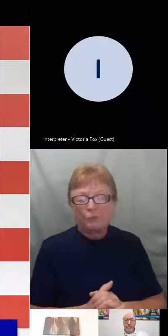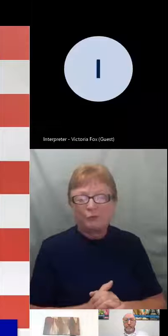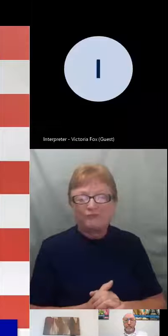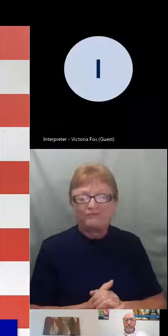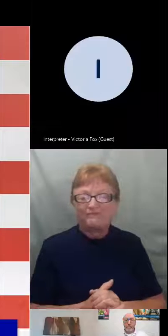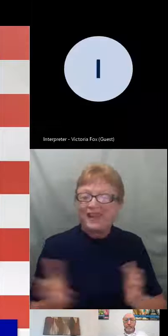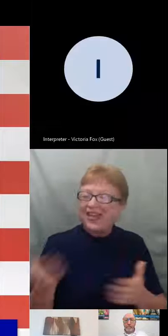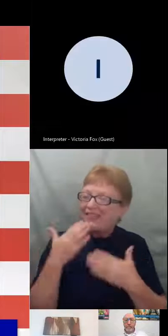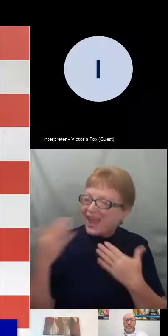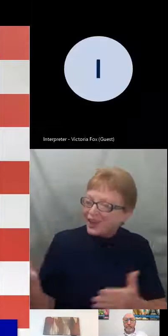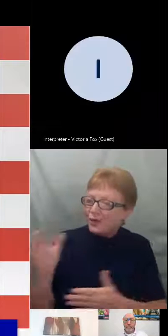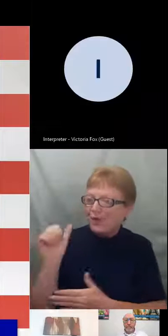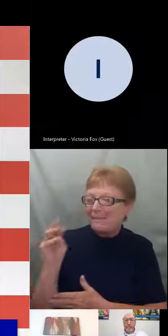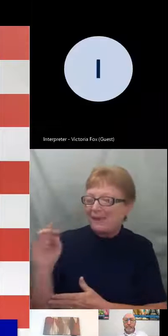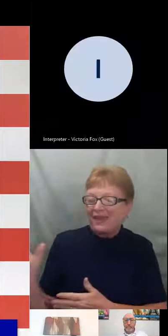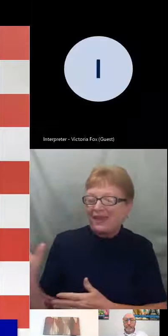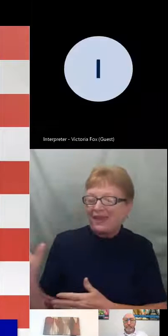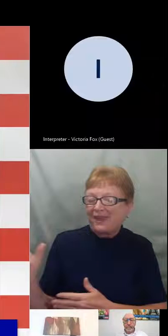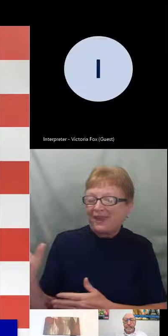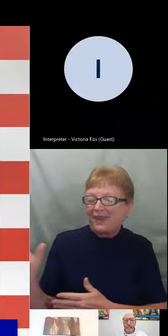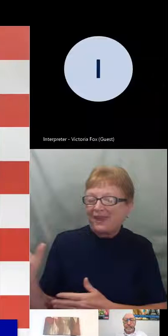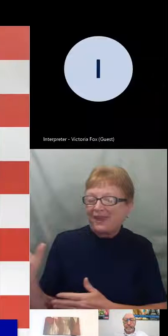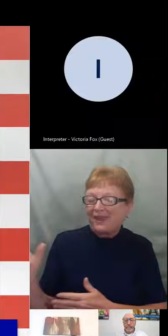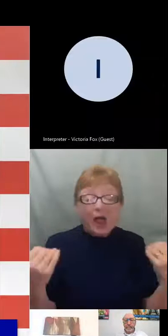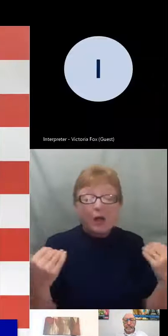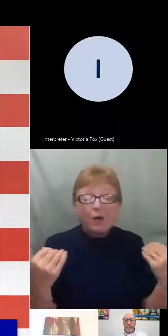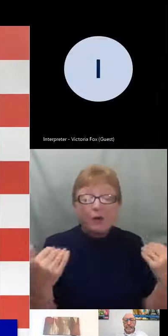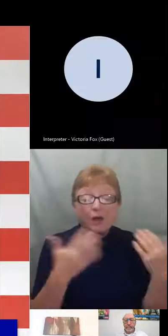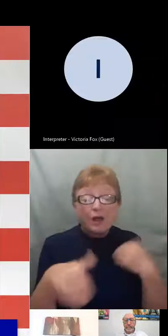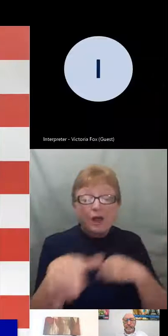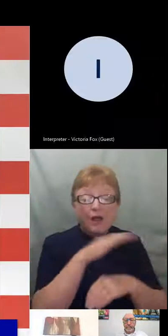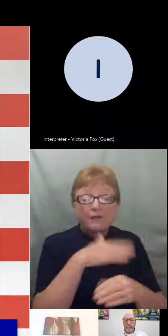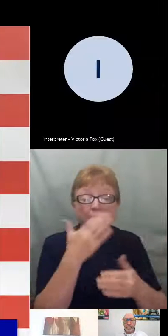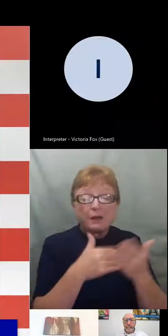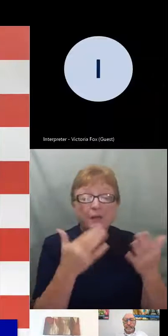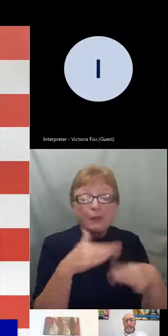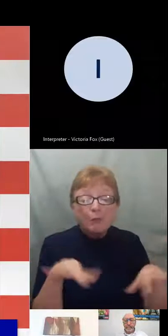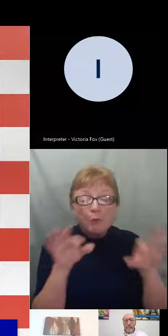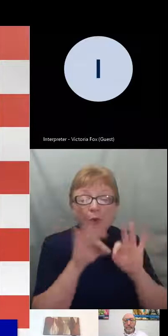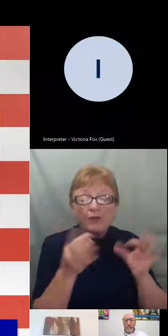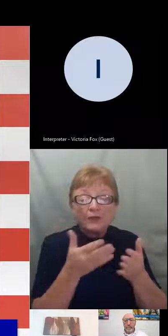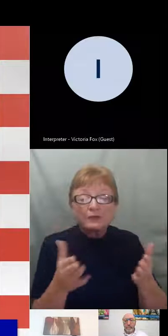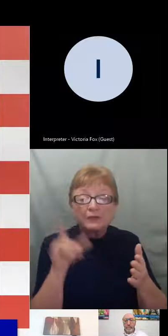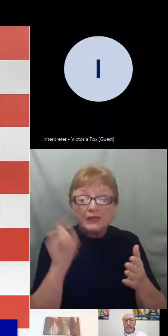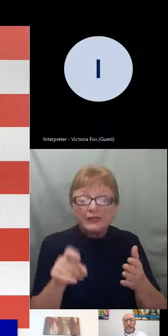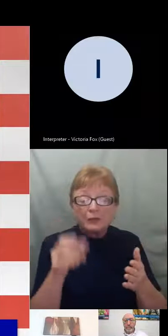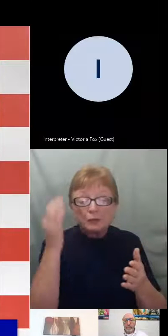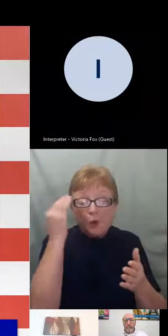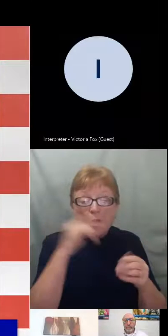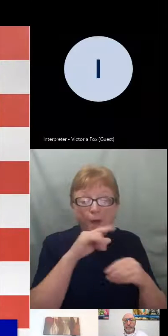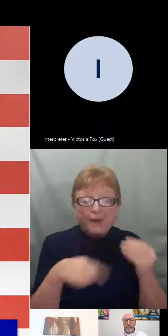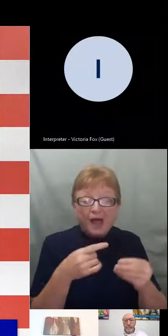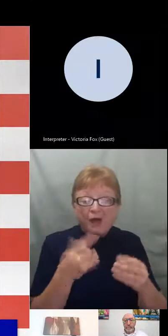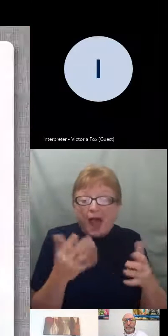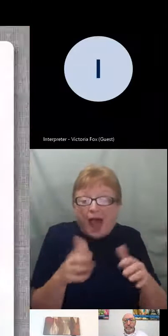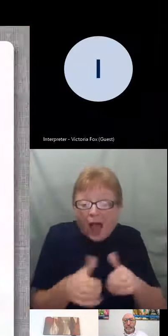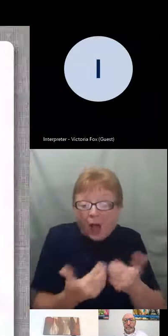Thank you, Amy. Now we will cover some important things you need to know to vote.